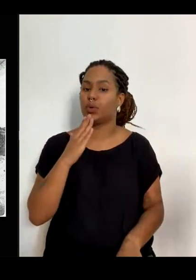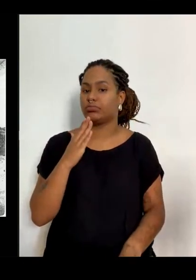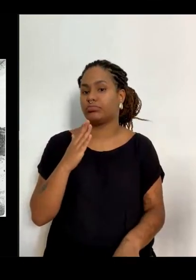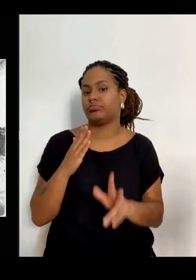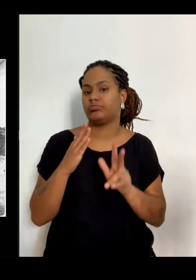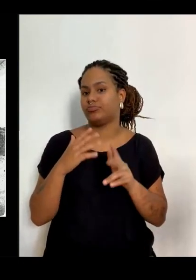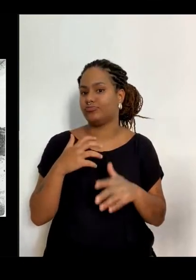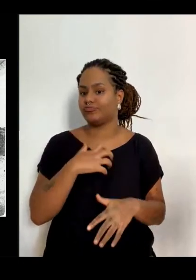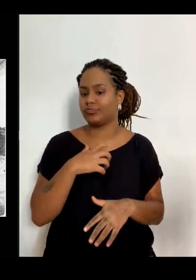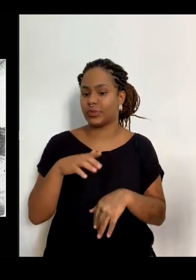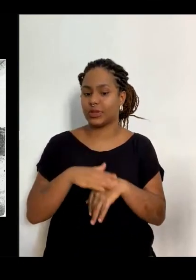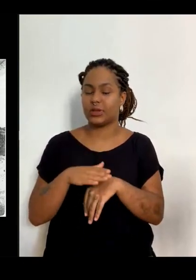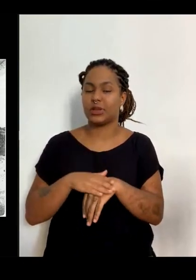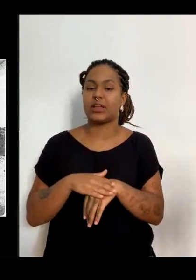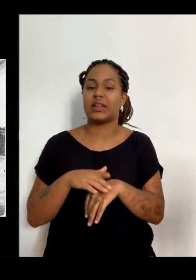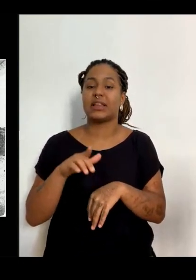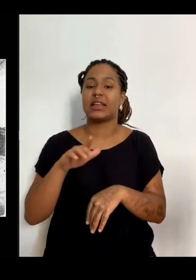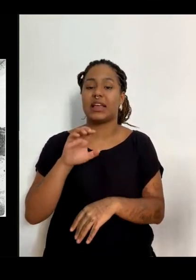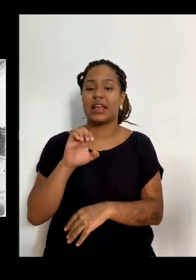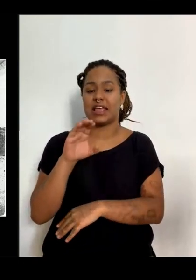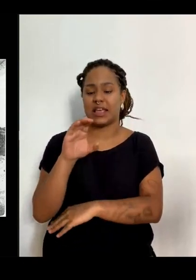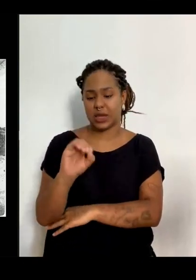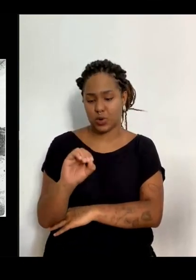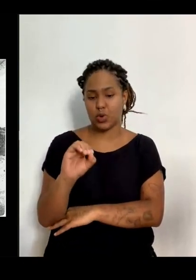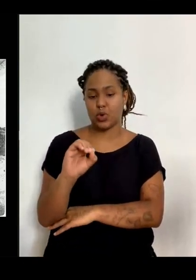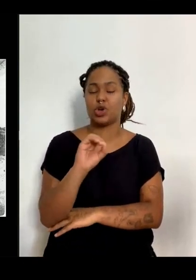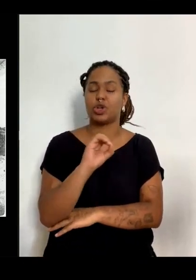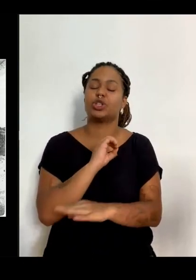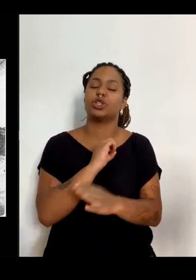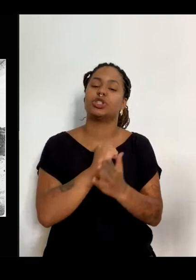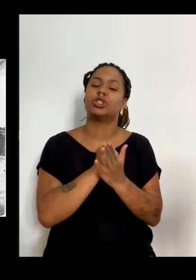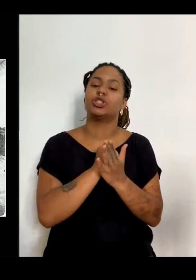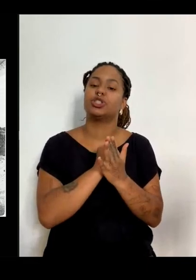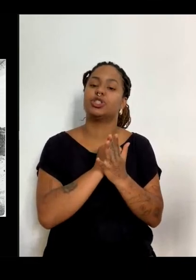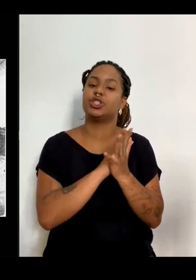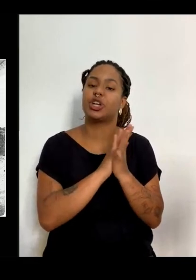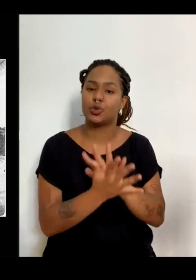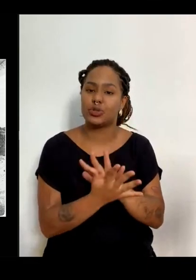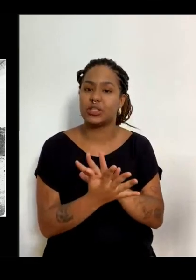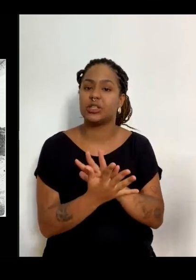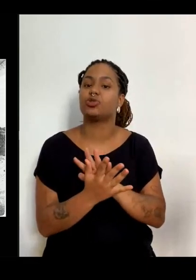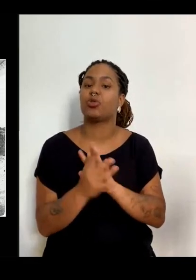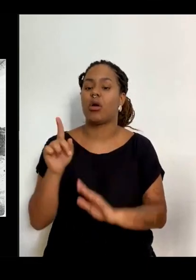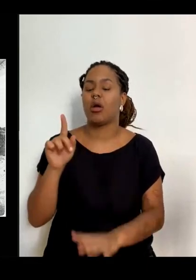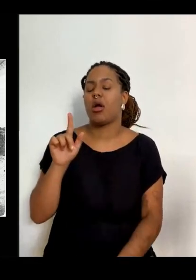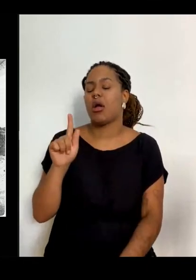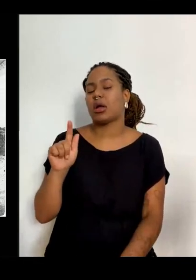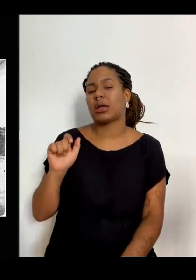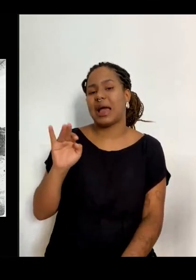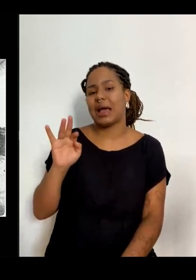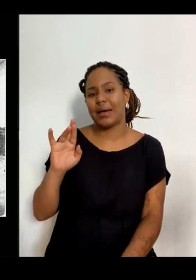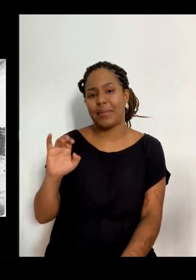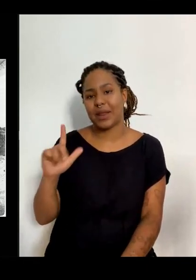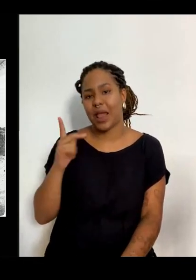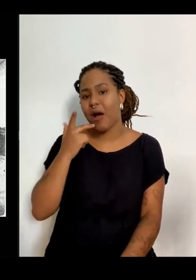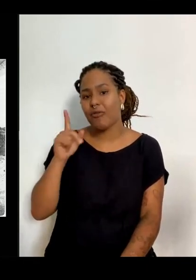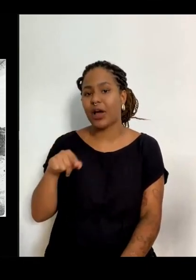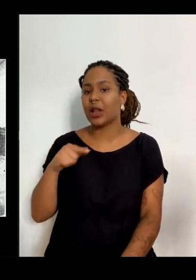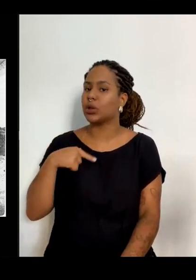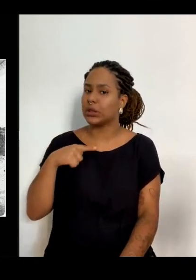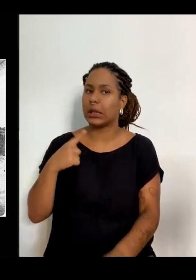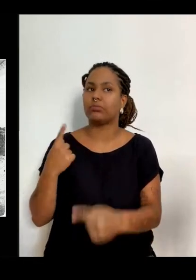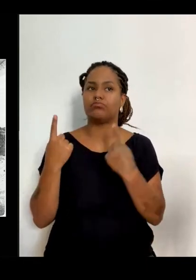Gabriel was talking about and that is threatening our planet and every creature on it